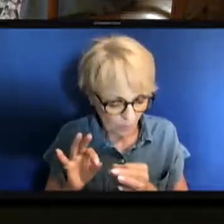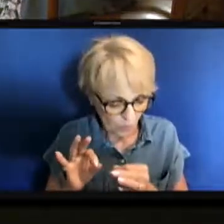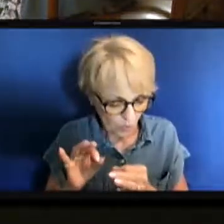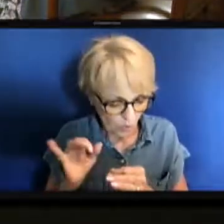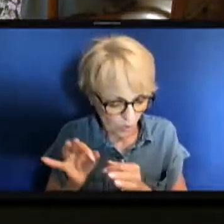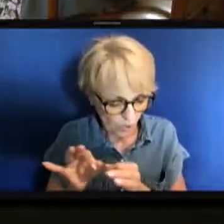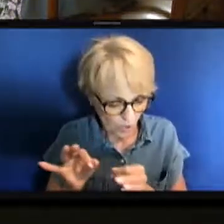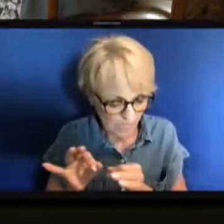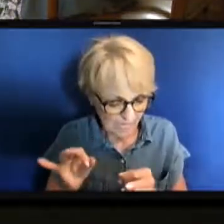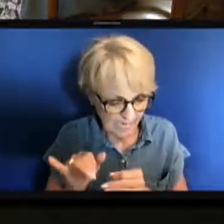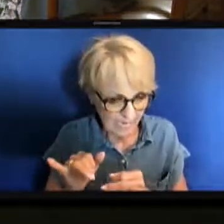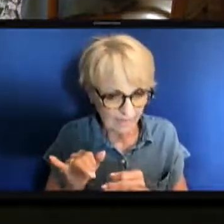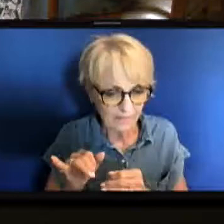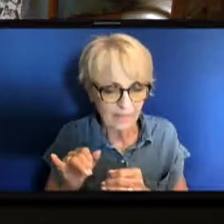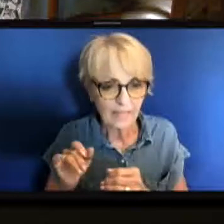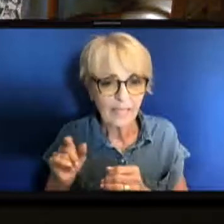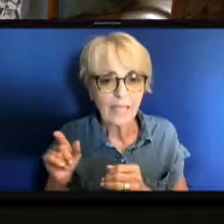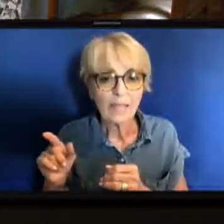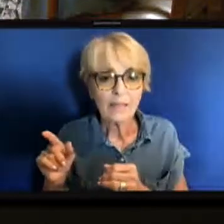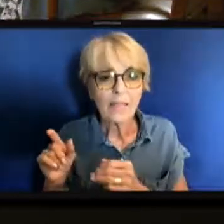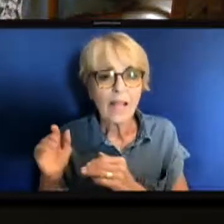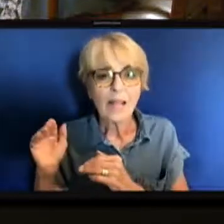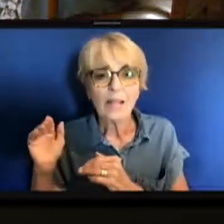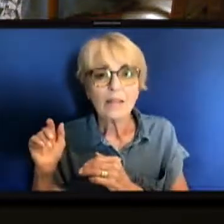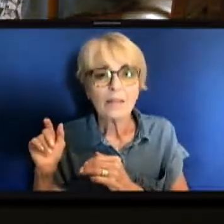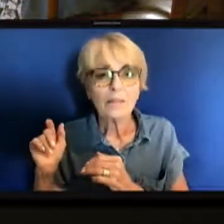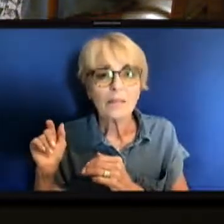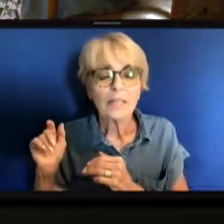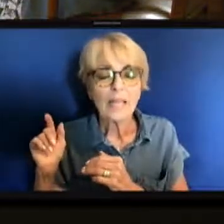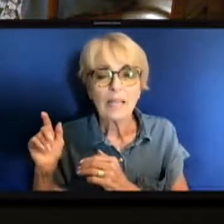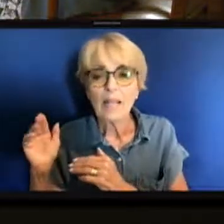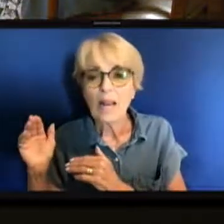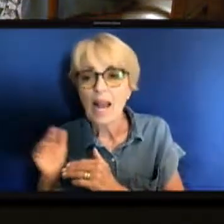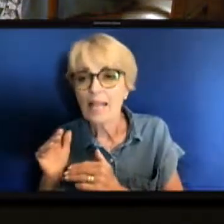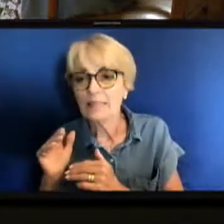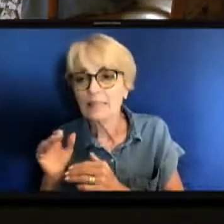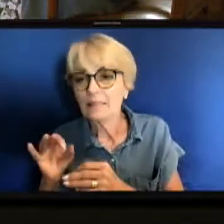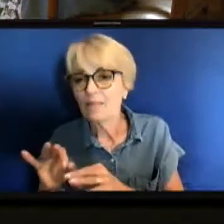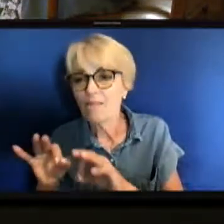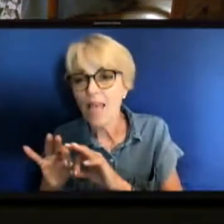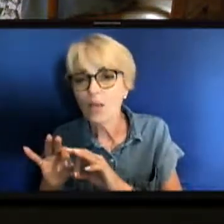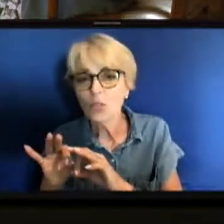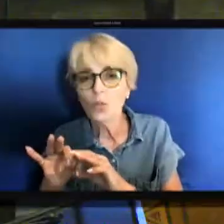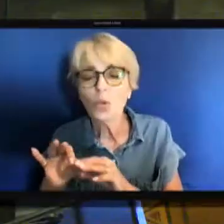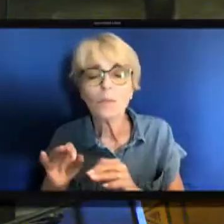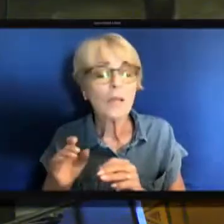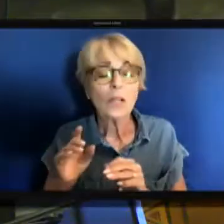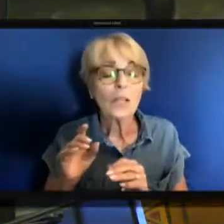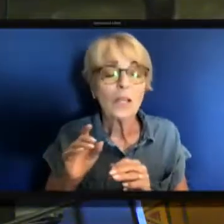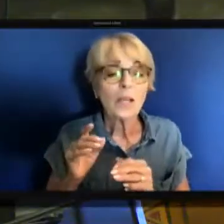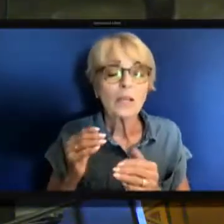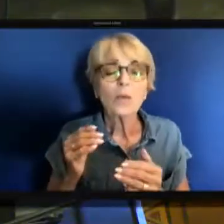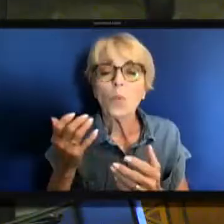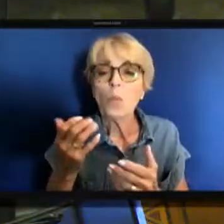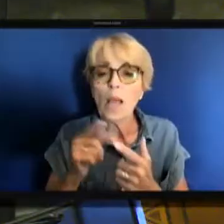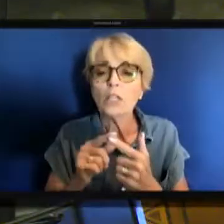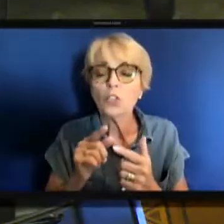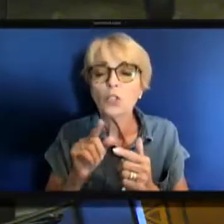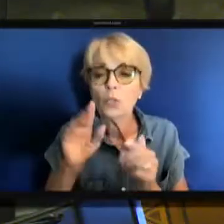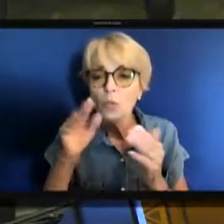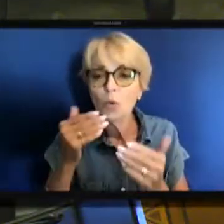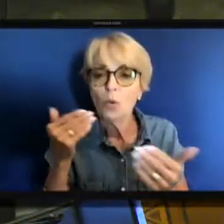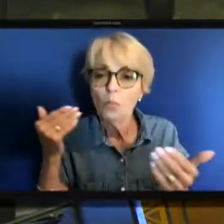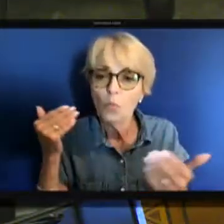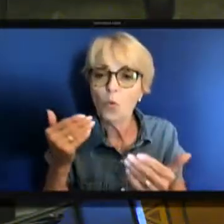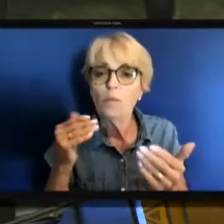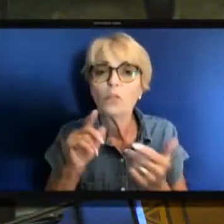responsible. Best value. Best value. Thank you. Is what you've and I've mentioned always to me had previously. an interest of moving towards best value. And